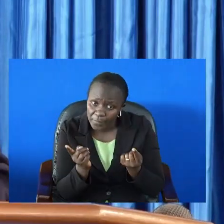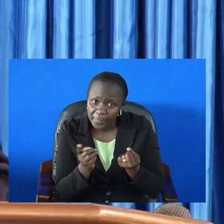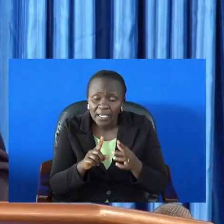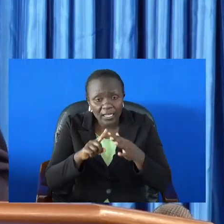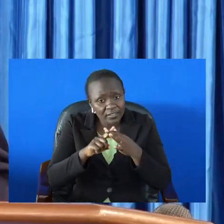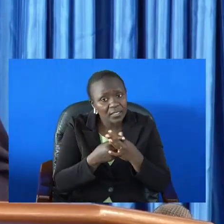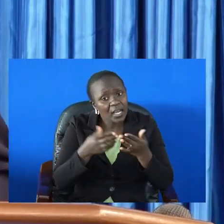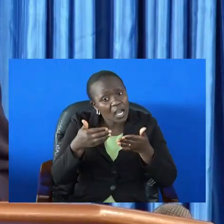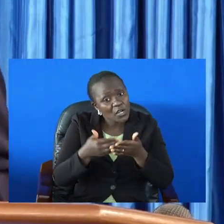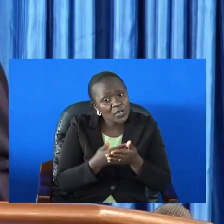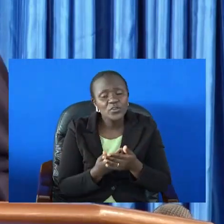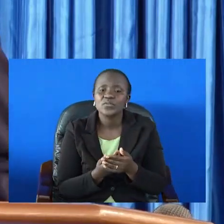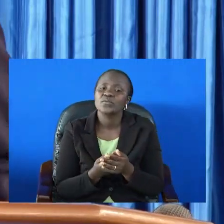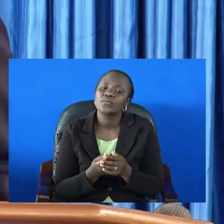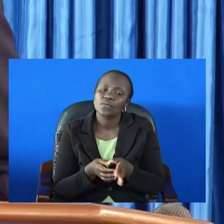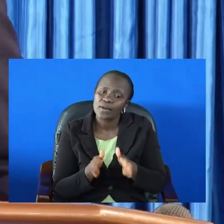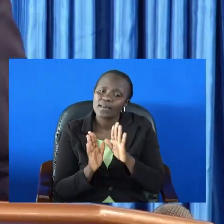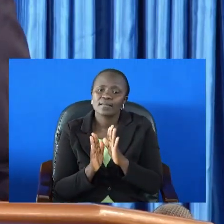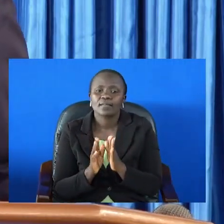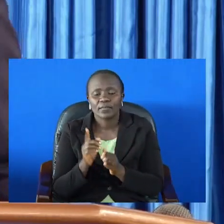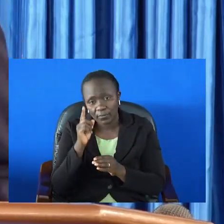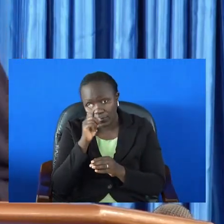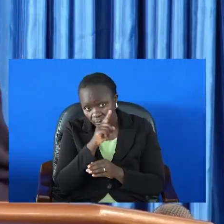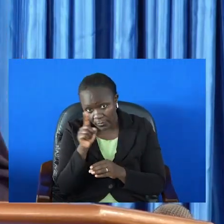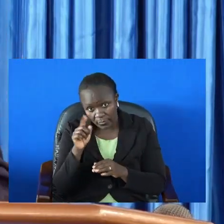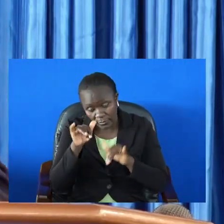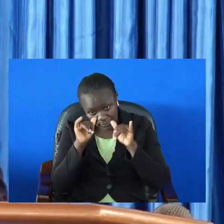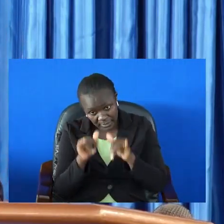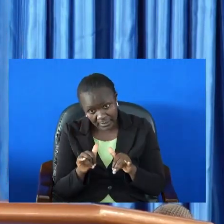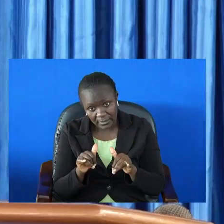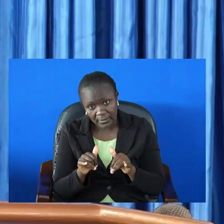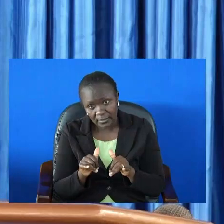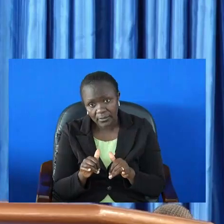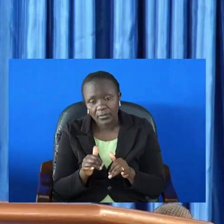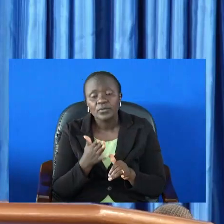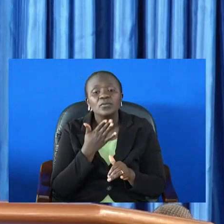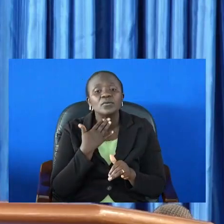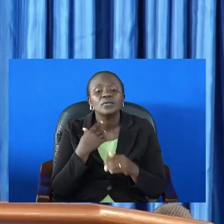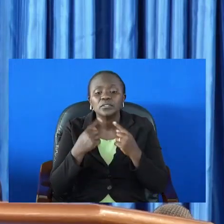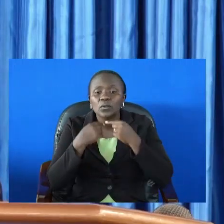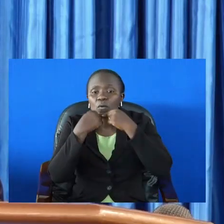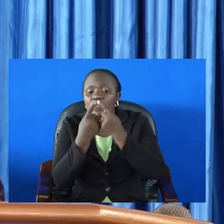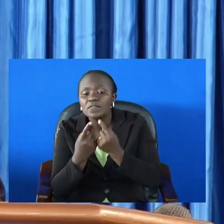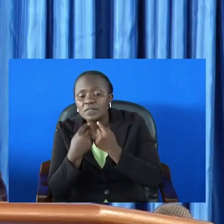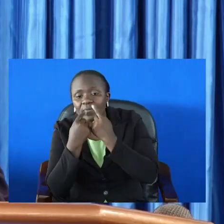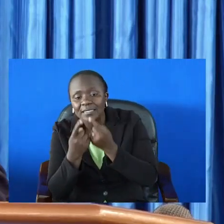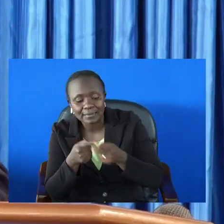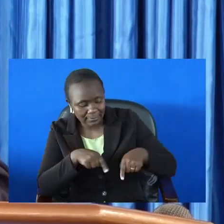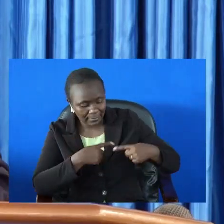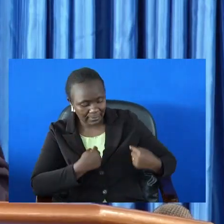begin a new beginning with you." For you to settle, you need a repentant heart.